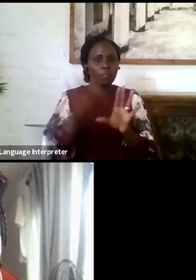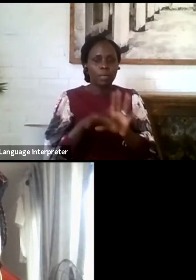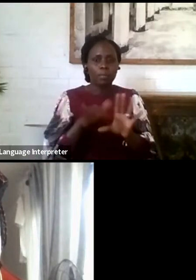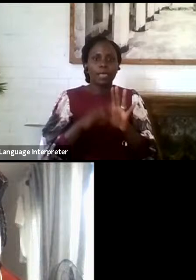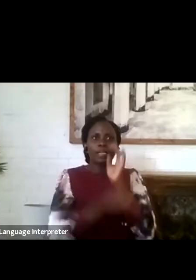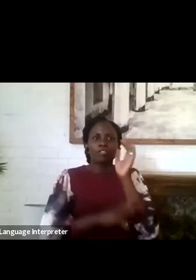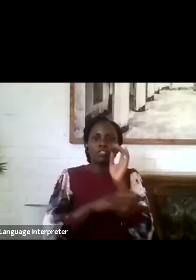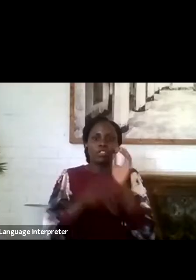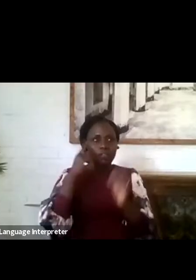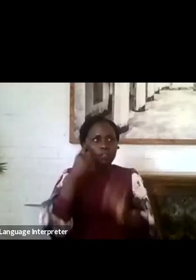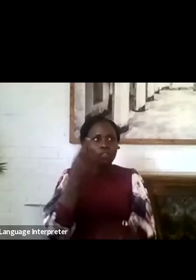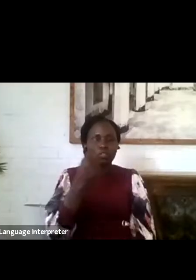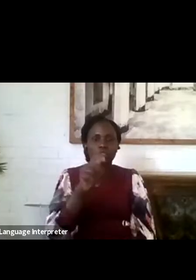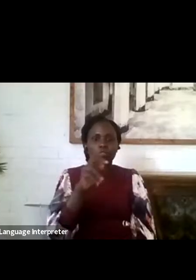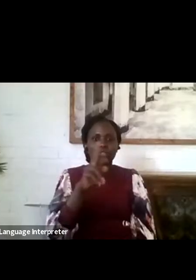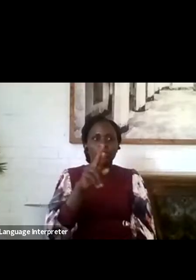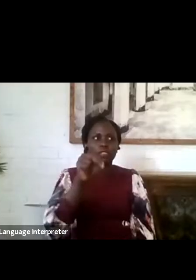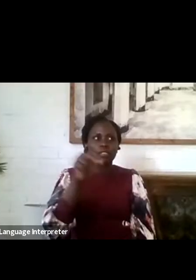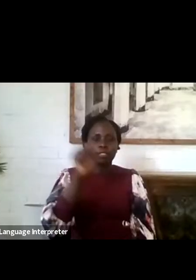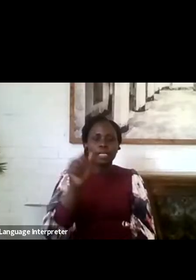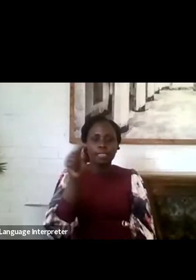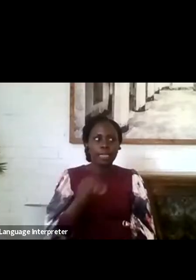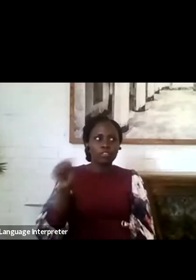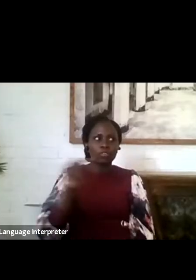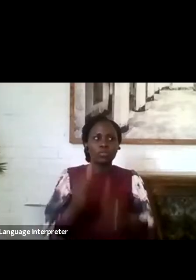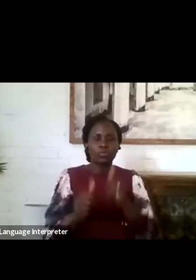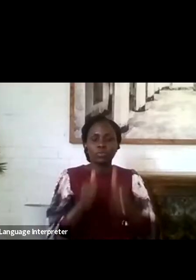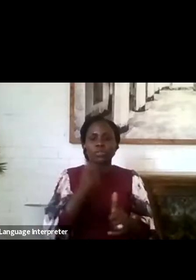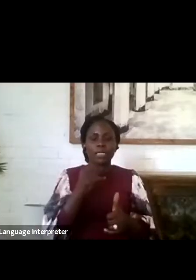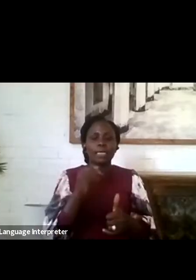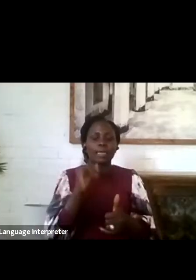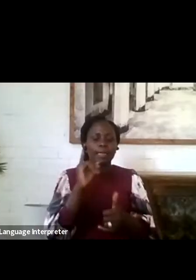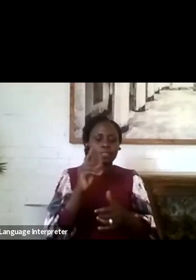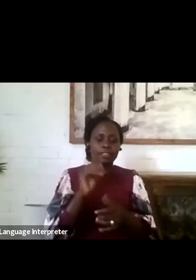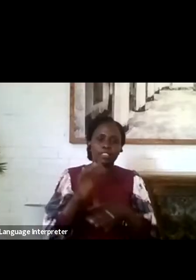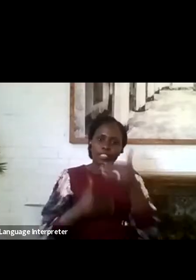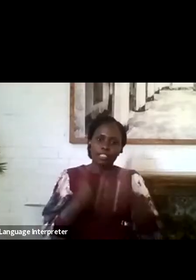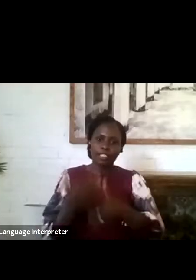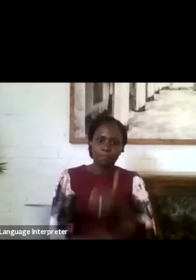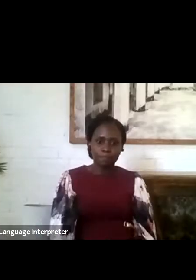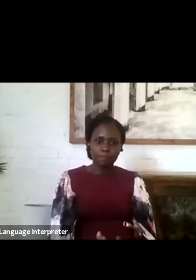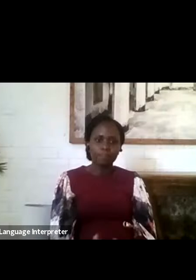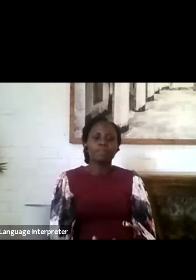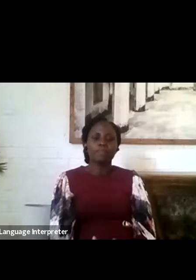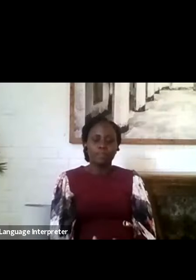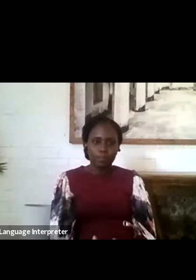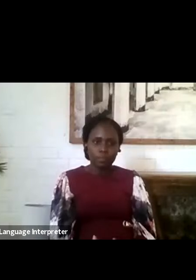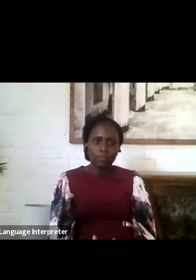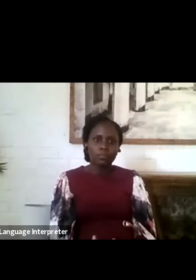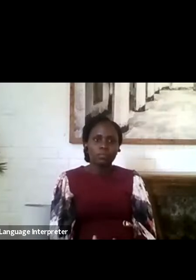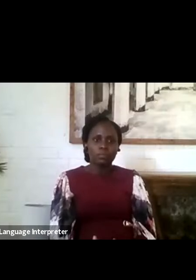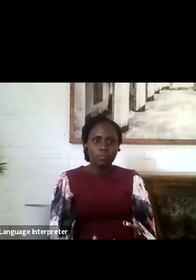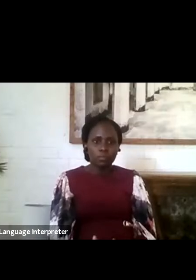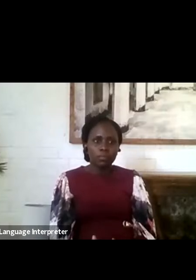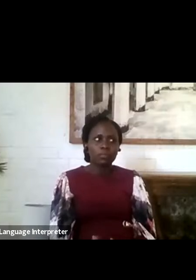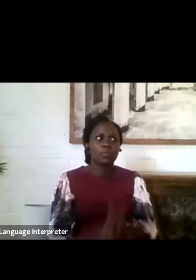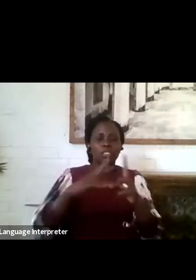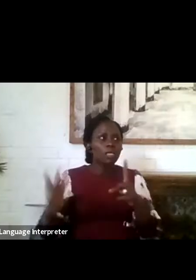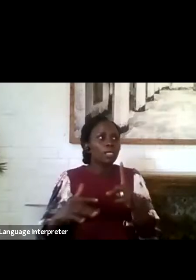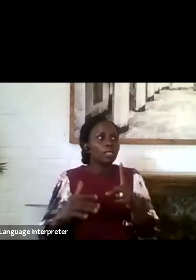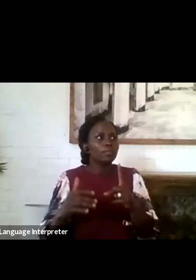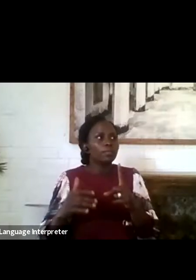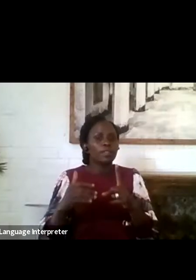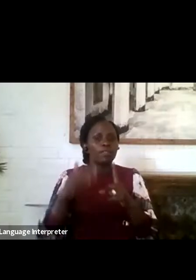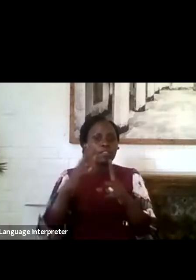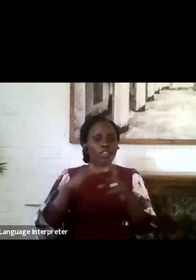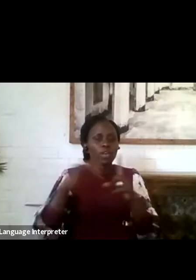digital identity system. Having looked at digital identity, what it is, some of the potential risks and how